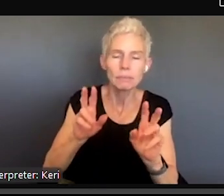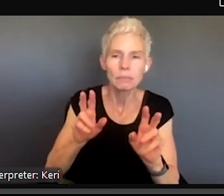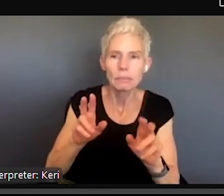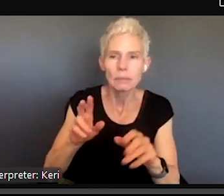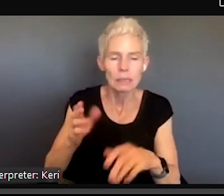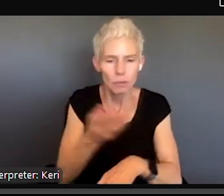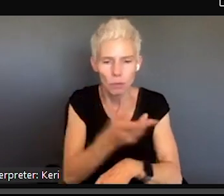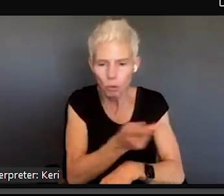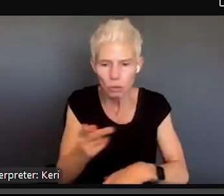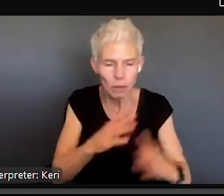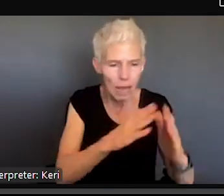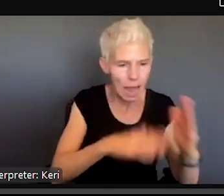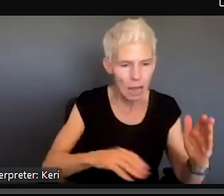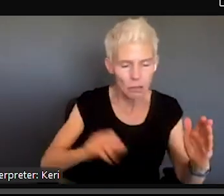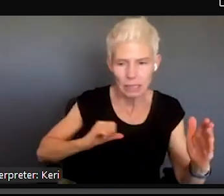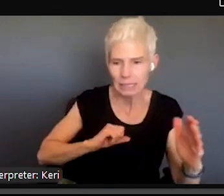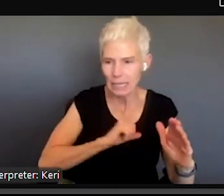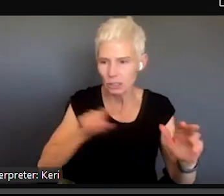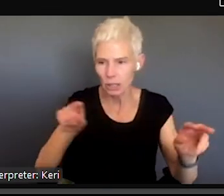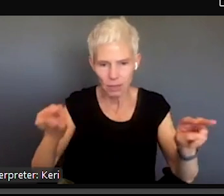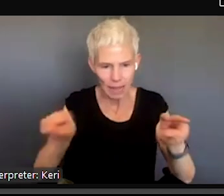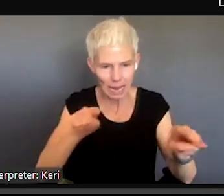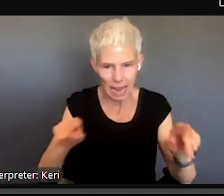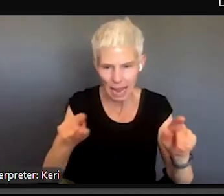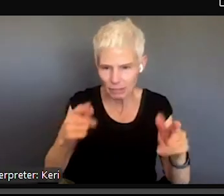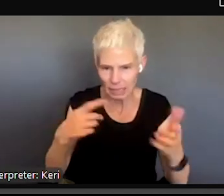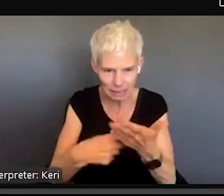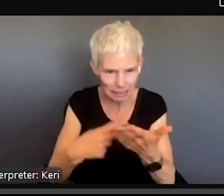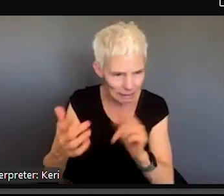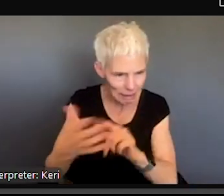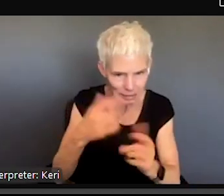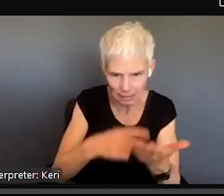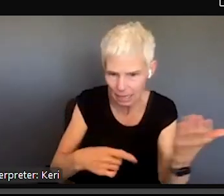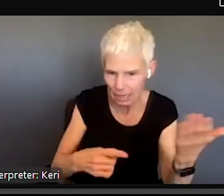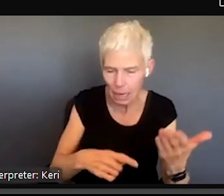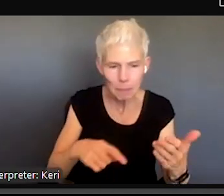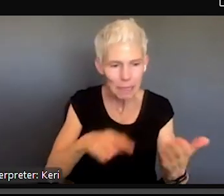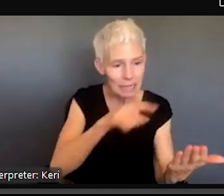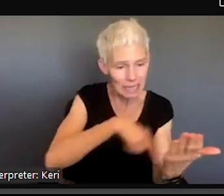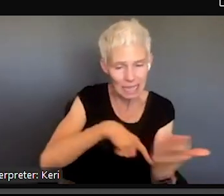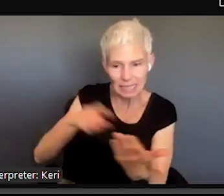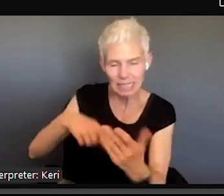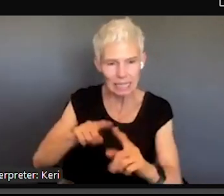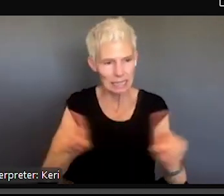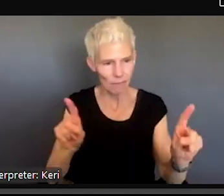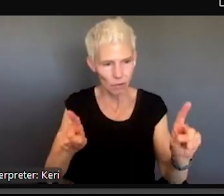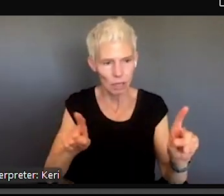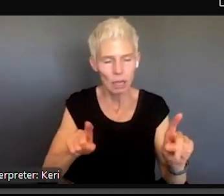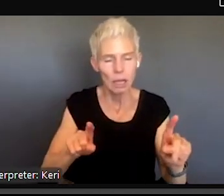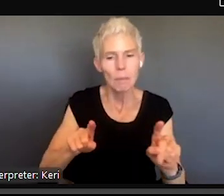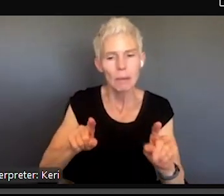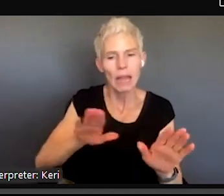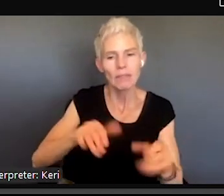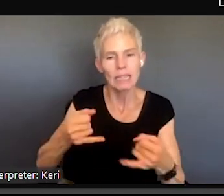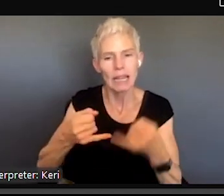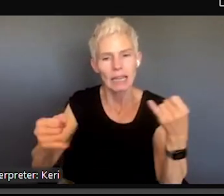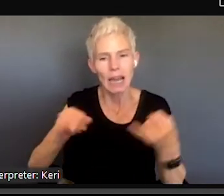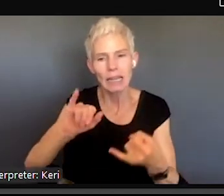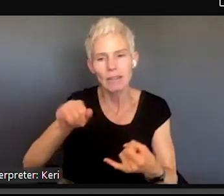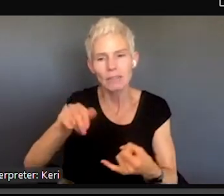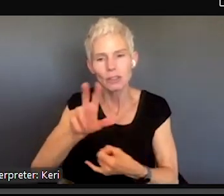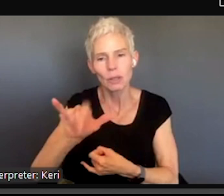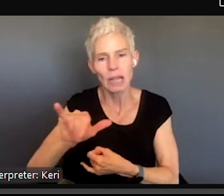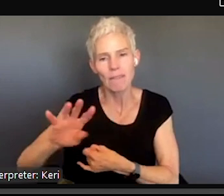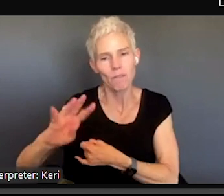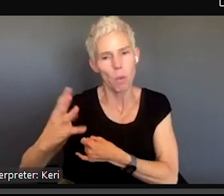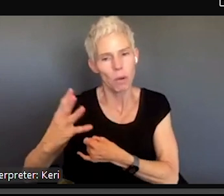and Senate, since those are different versions. But they do have an ambitious deadline of July 4th to get that done. But as of now, we